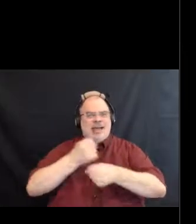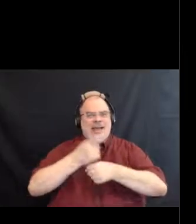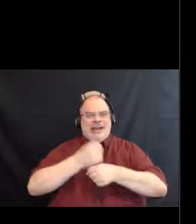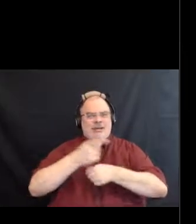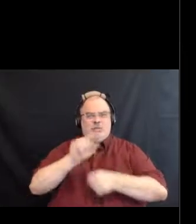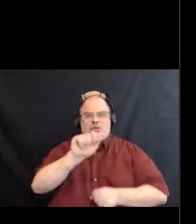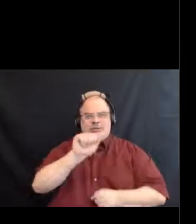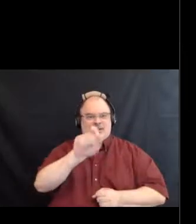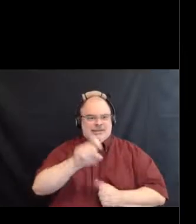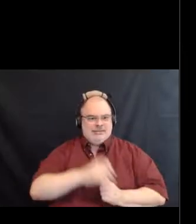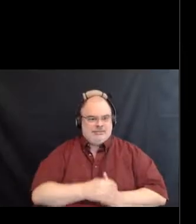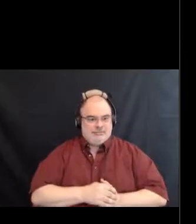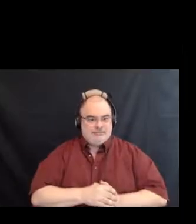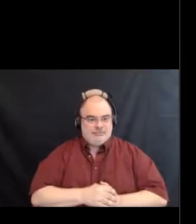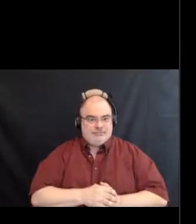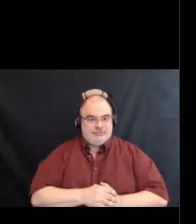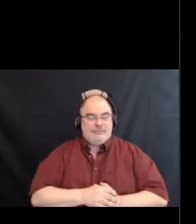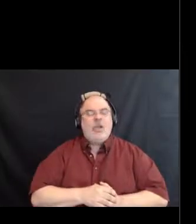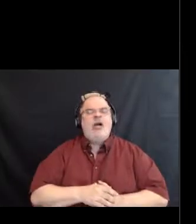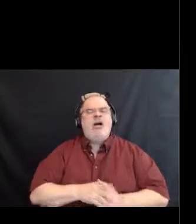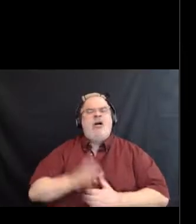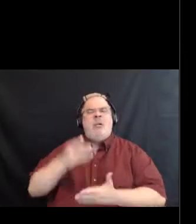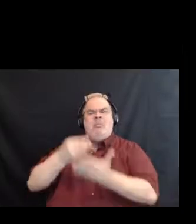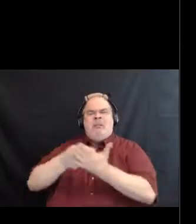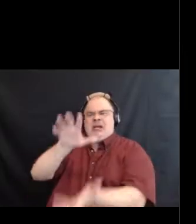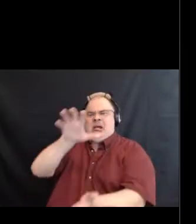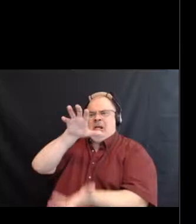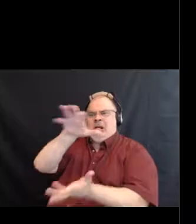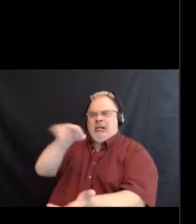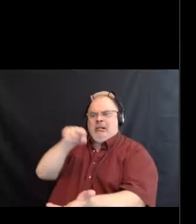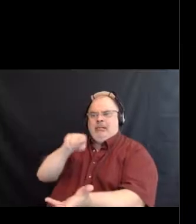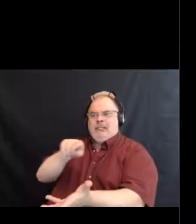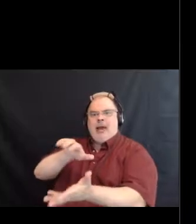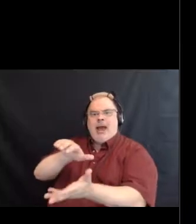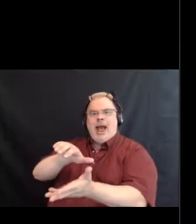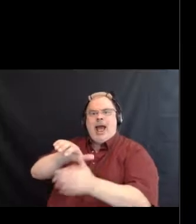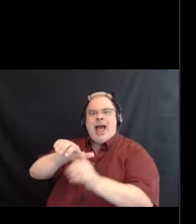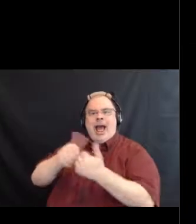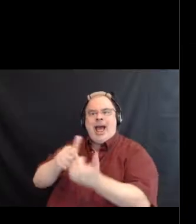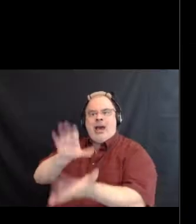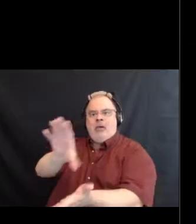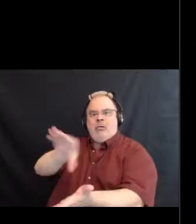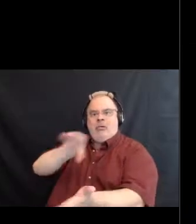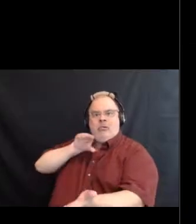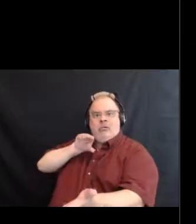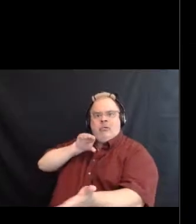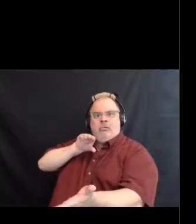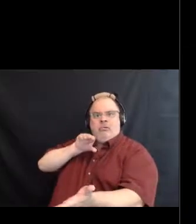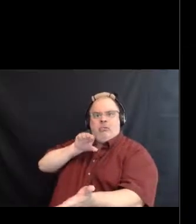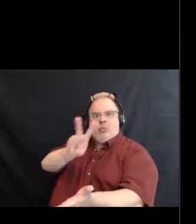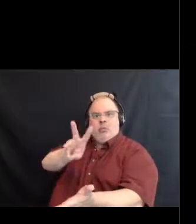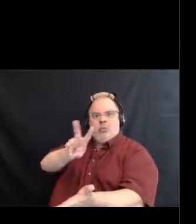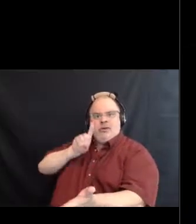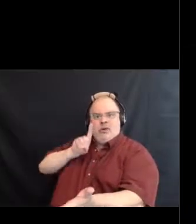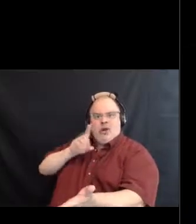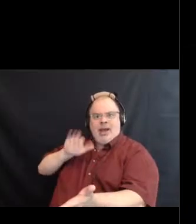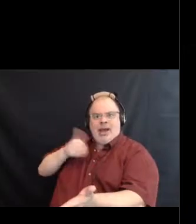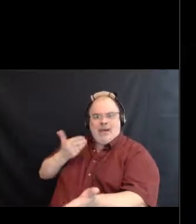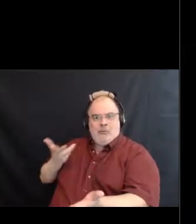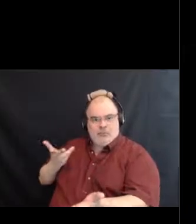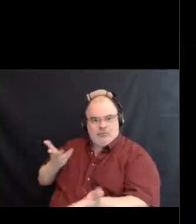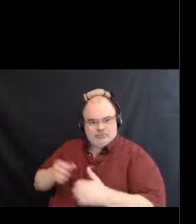it out, there's a couple ways you could do it. Somebody can request an electronic transfer to a connected bank. They